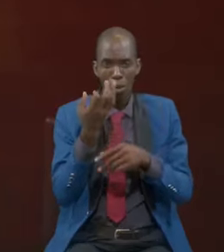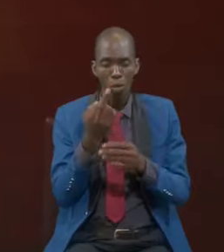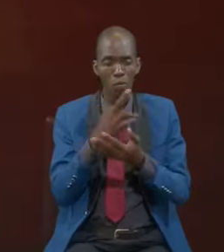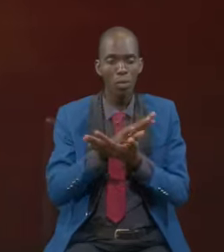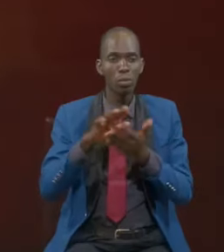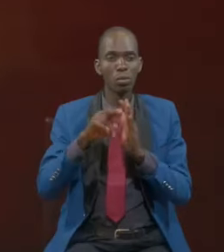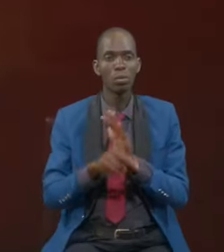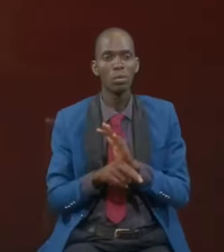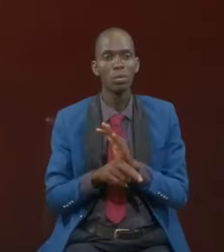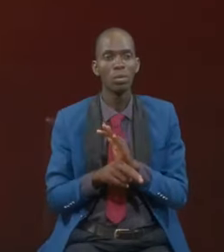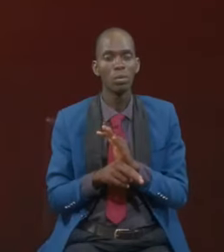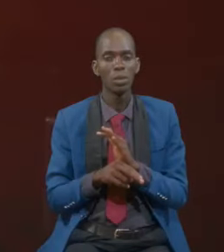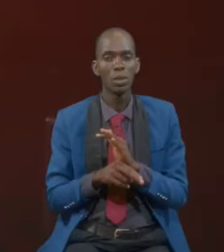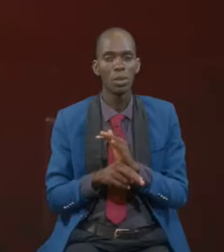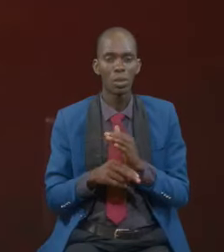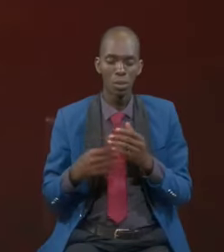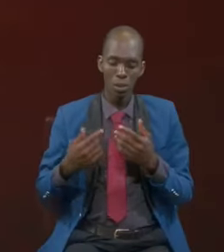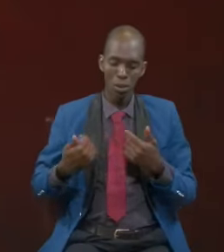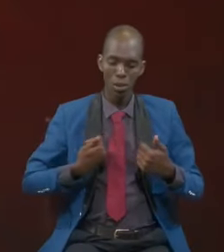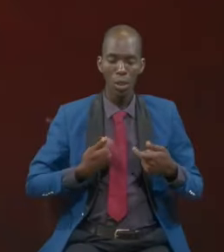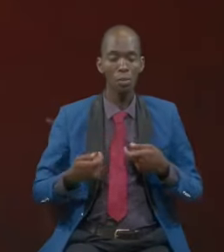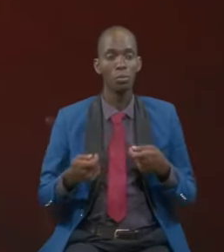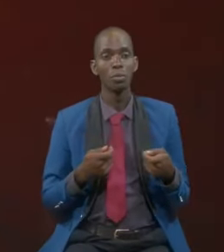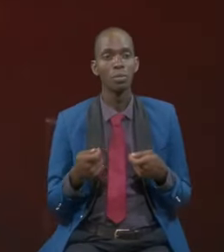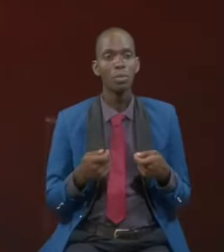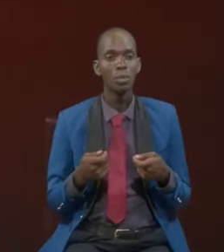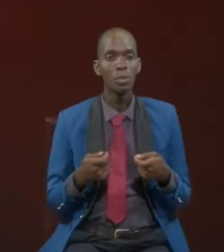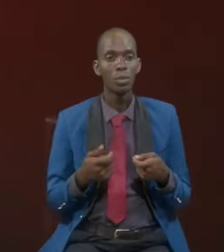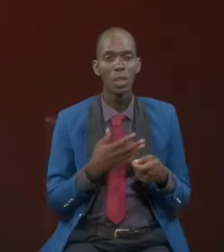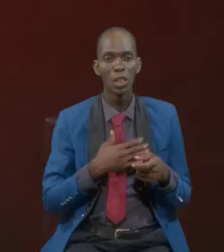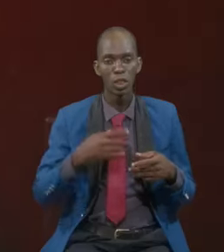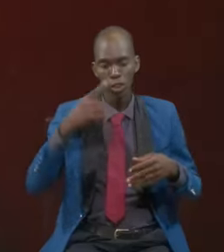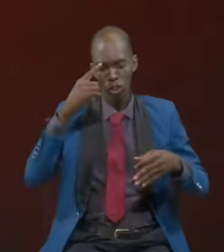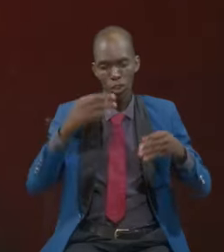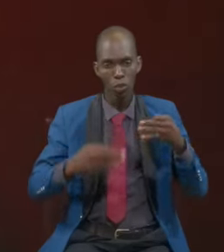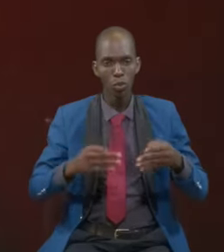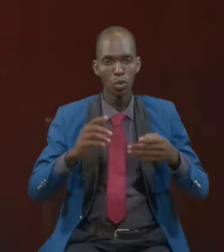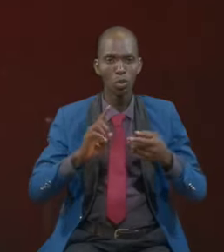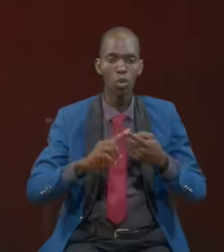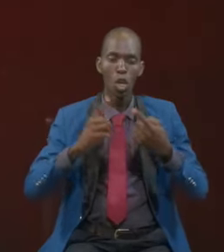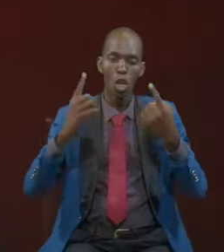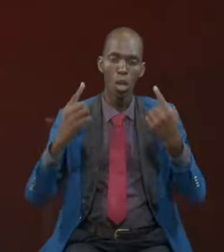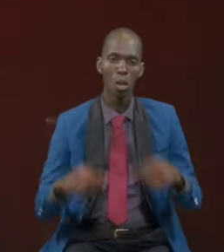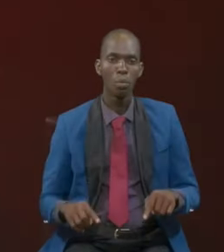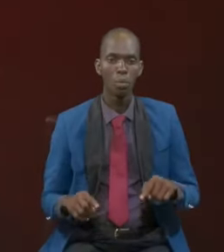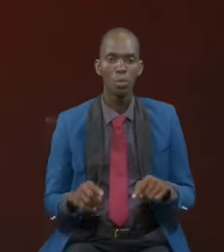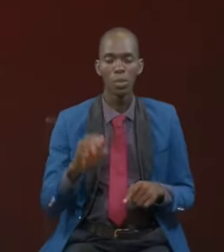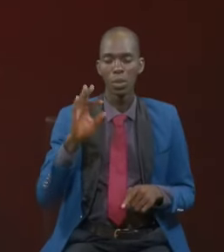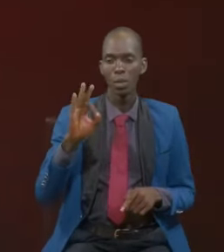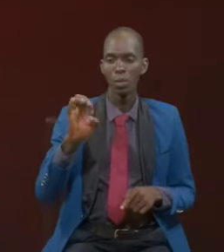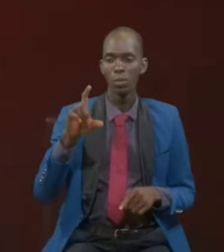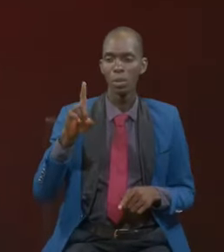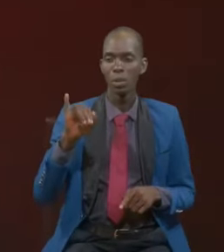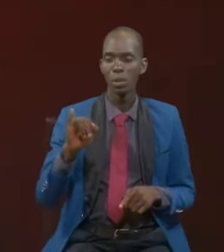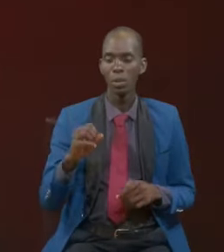righteousness, temperance, the self-control, and judgment to come, Felix